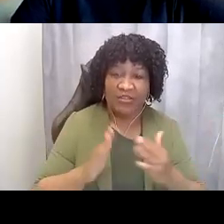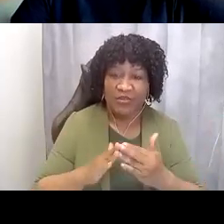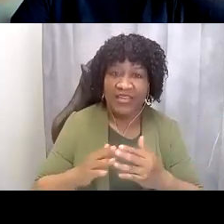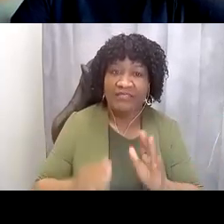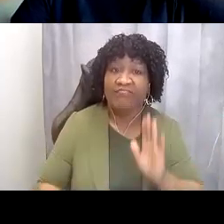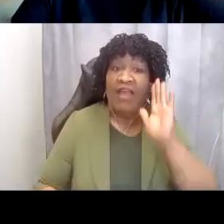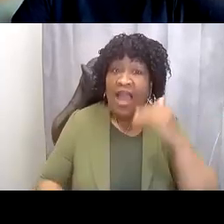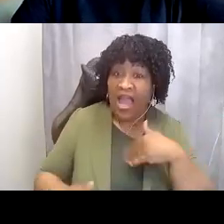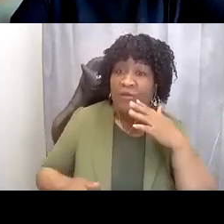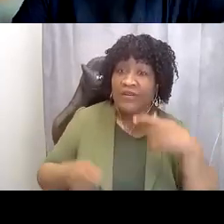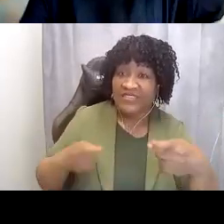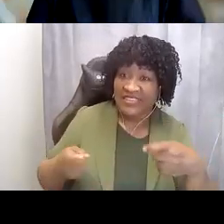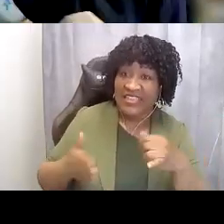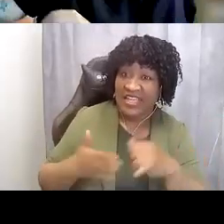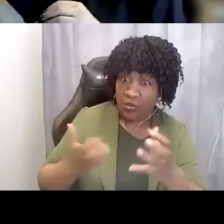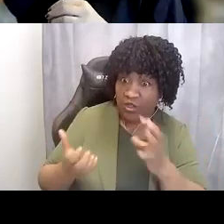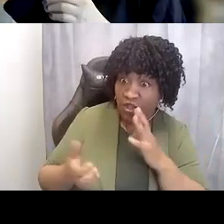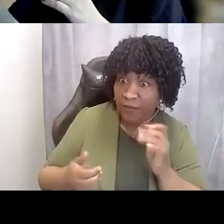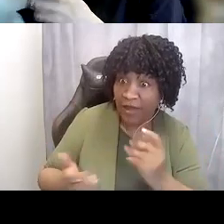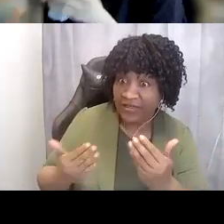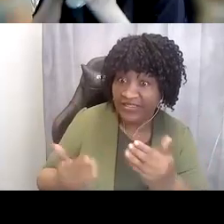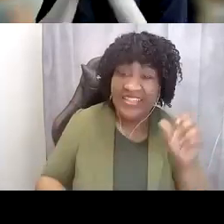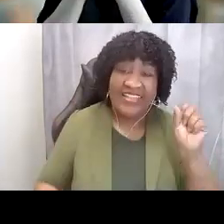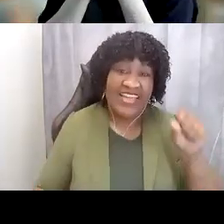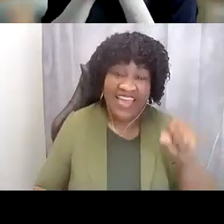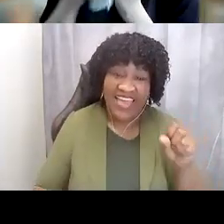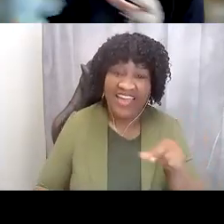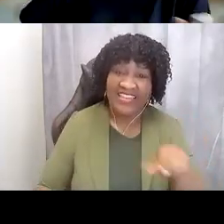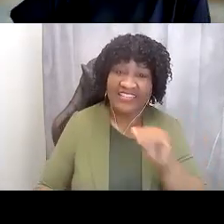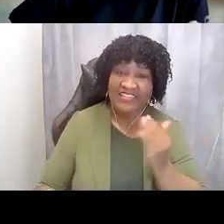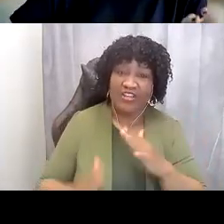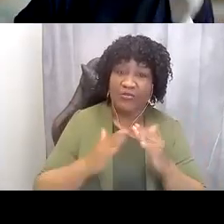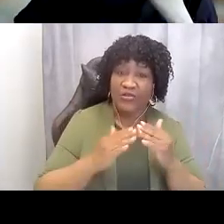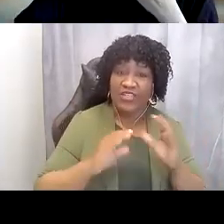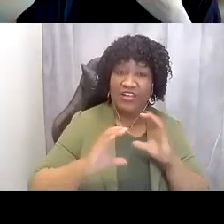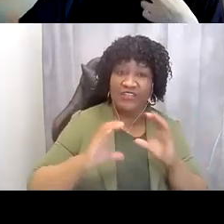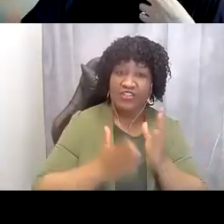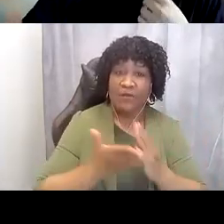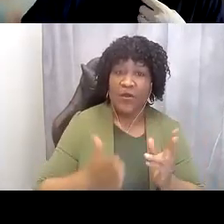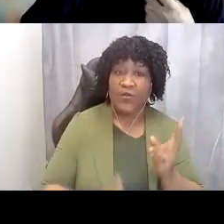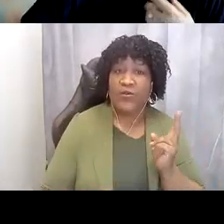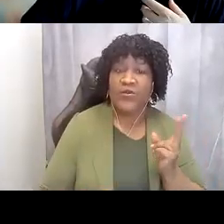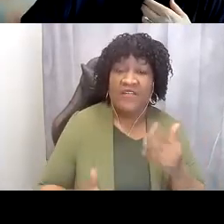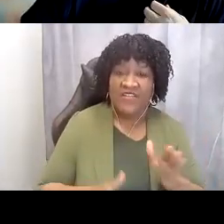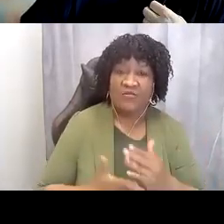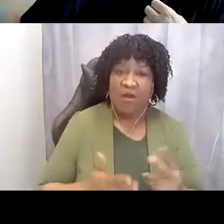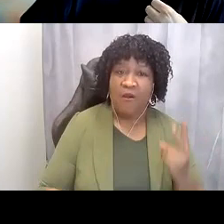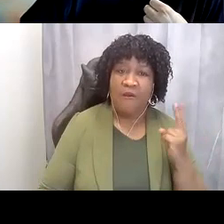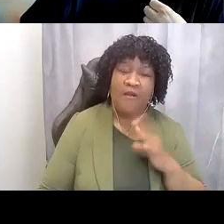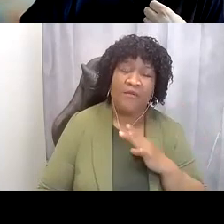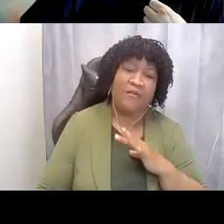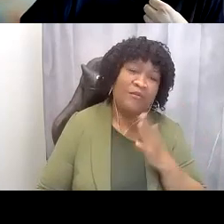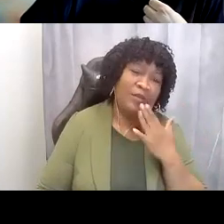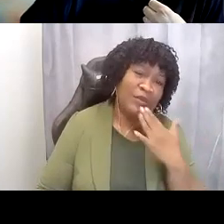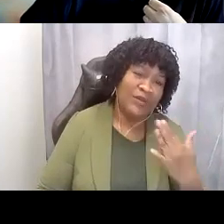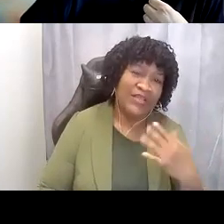facilitating that one, Becky. You want to talk about it? Yeah, we just this is our community conversation part 2. We had a part 1. It turned out really good. We had